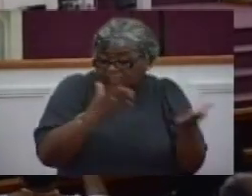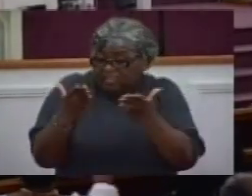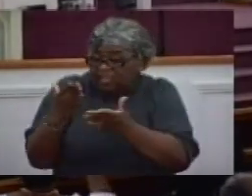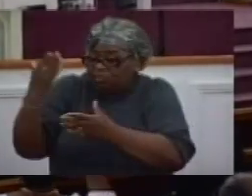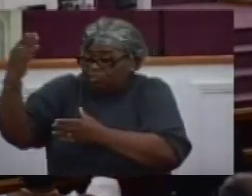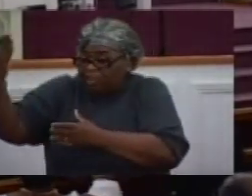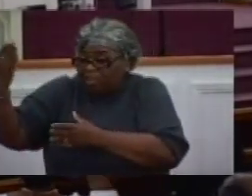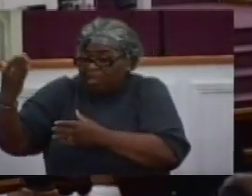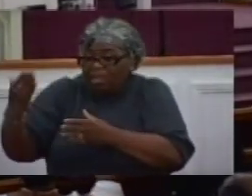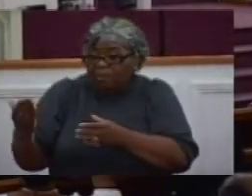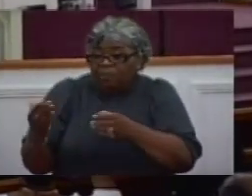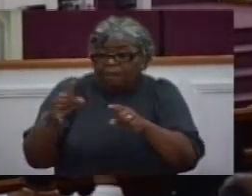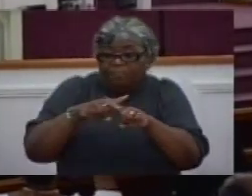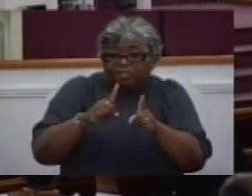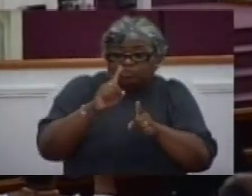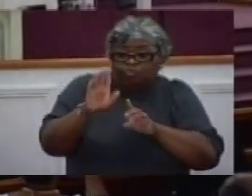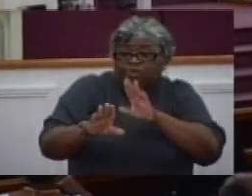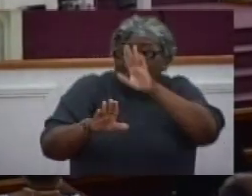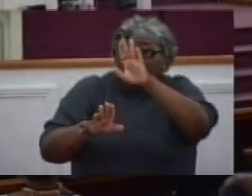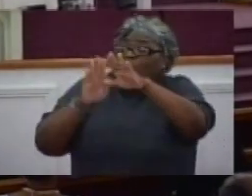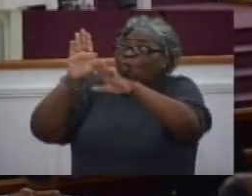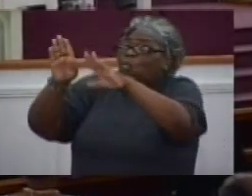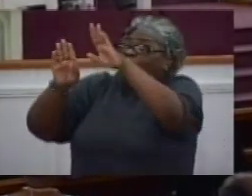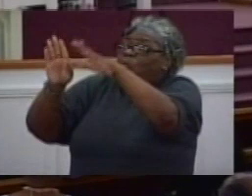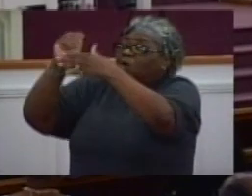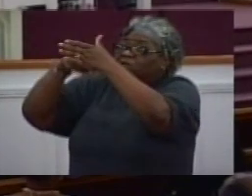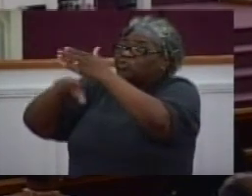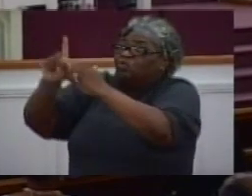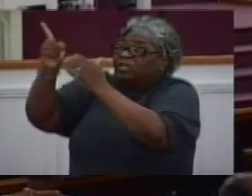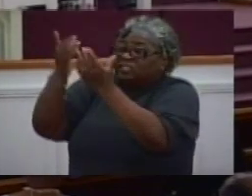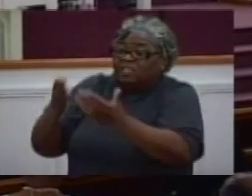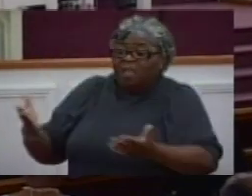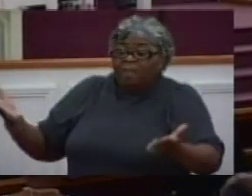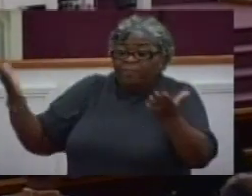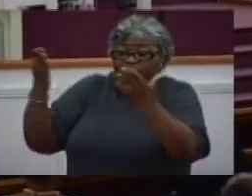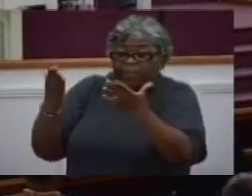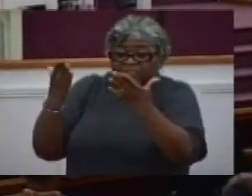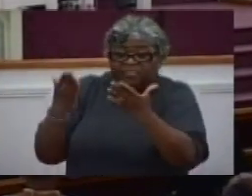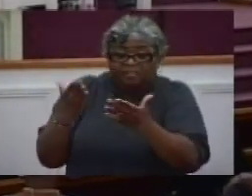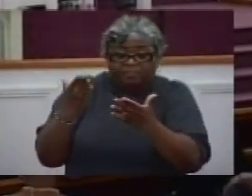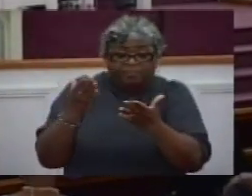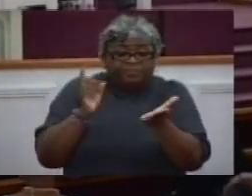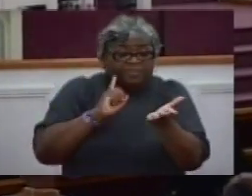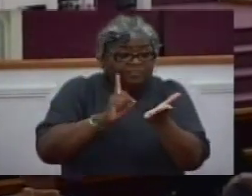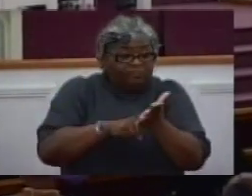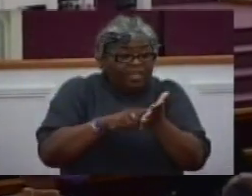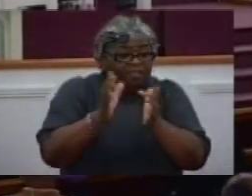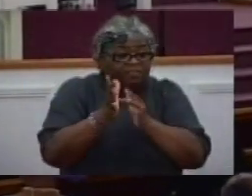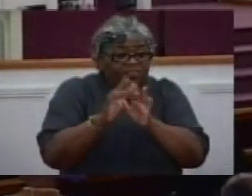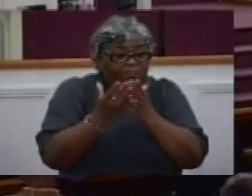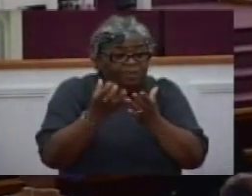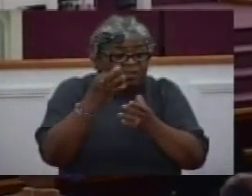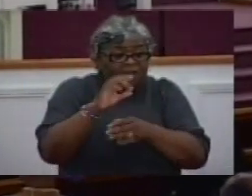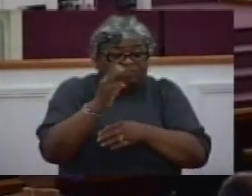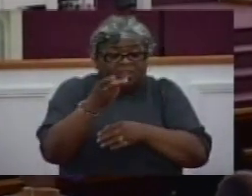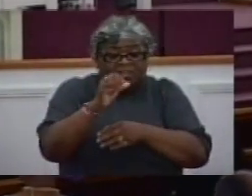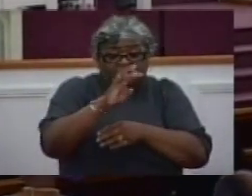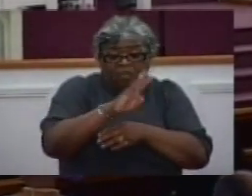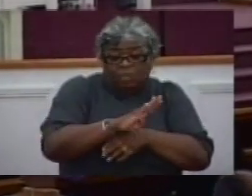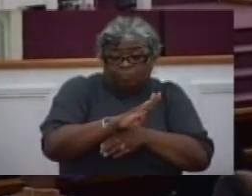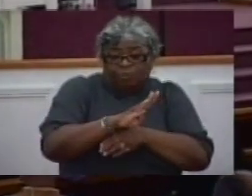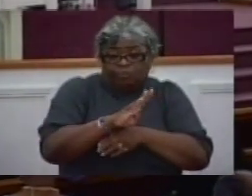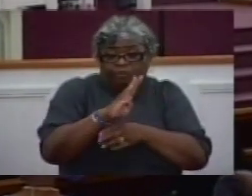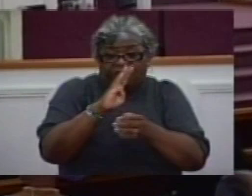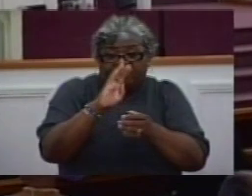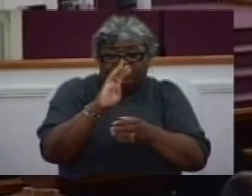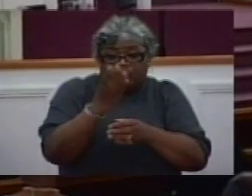there, but you can walk right in to his presence. As a matter of fact, the book of Hebrews, the 4th chapter,